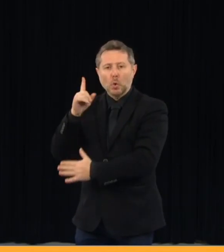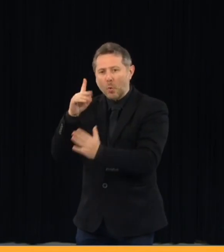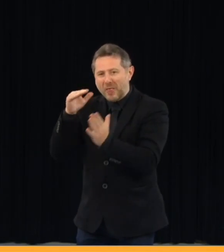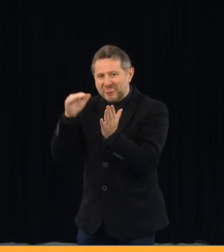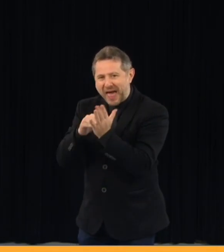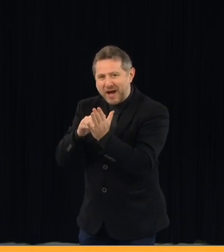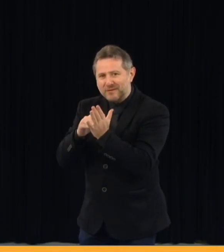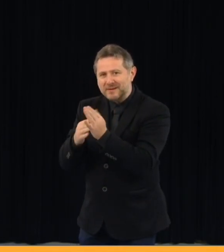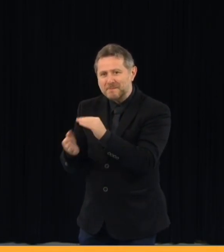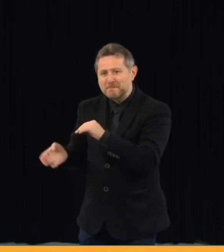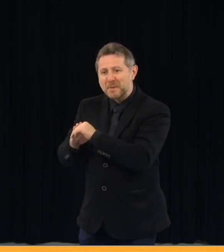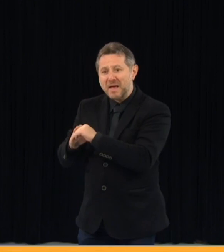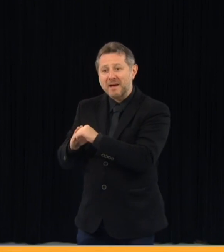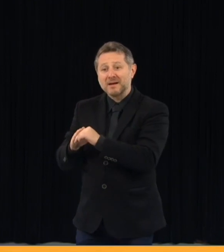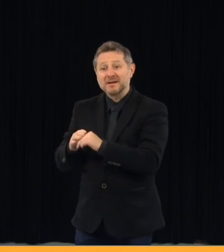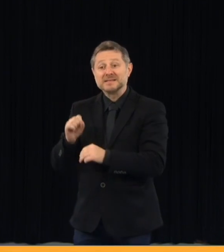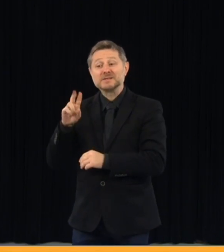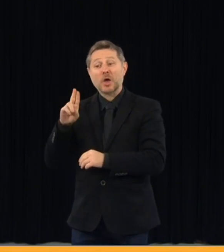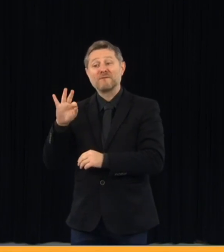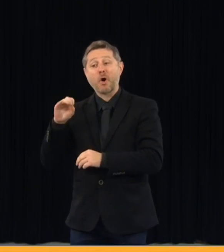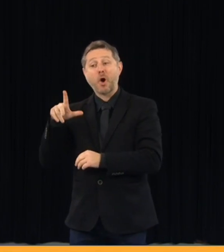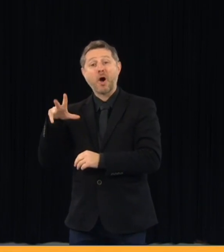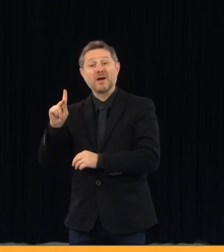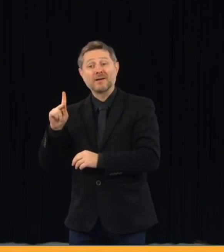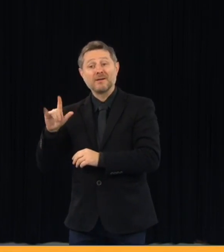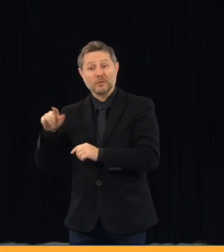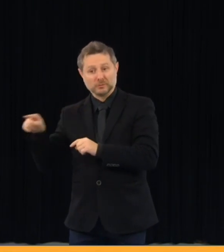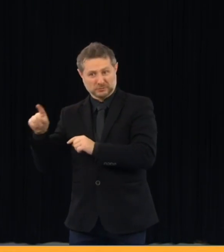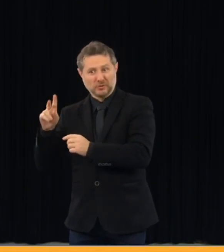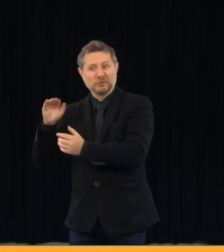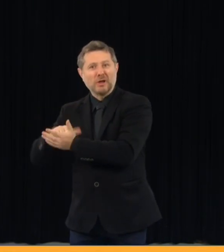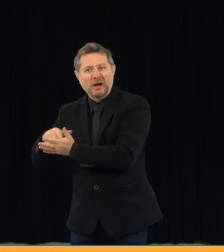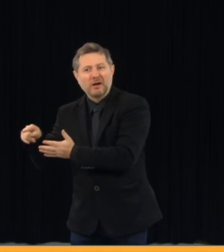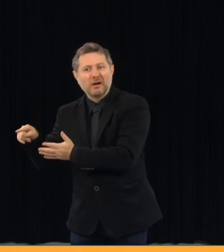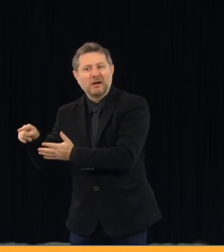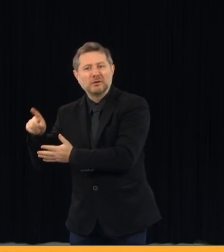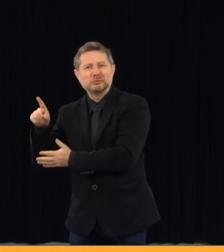County, 1,141 new cases. That is